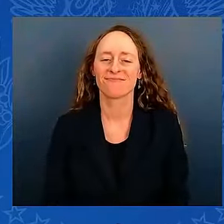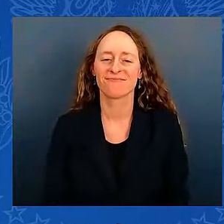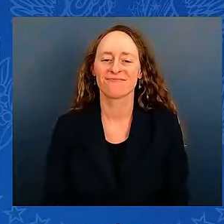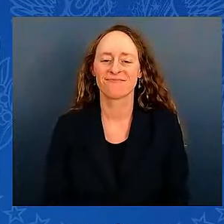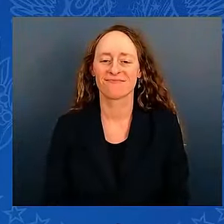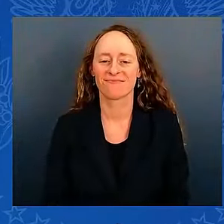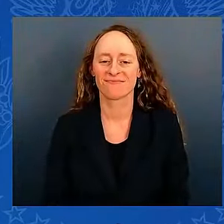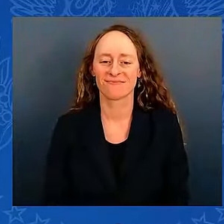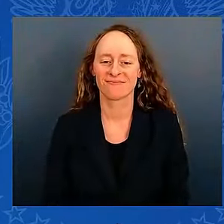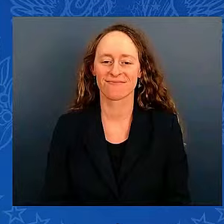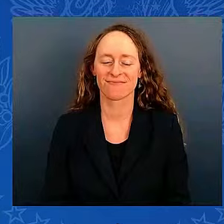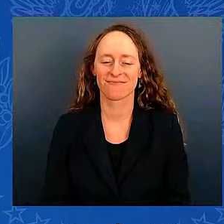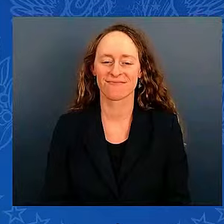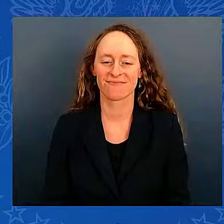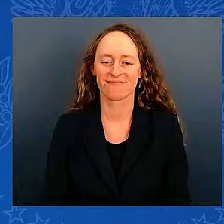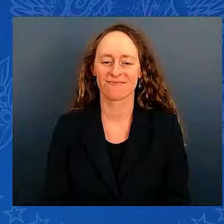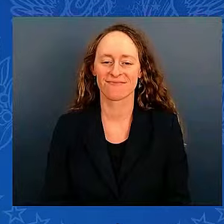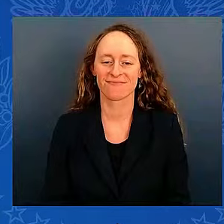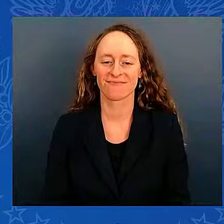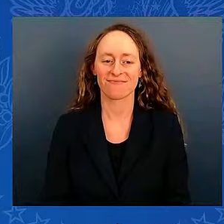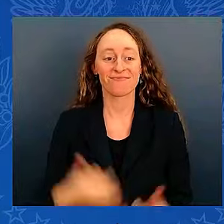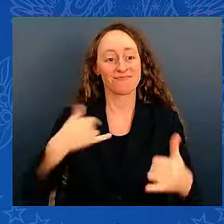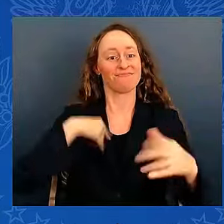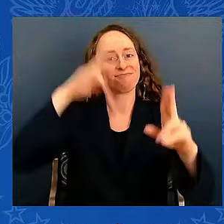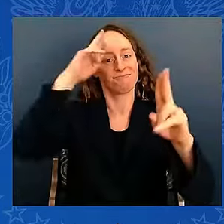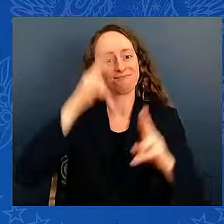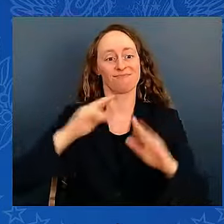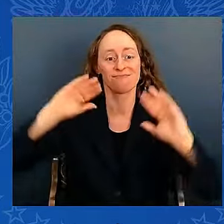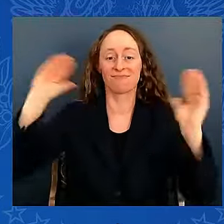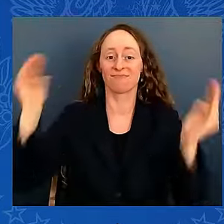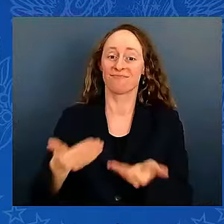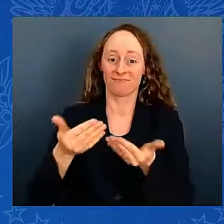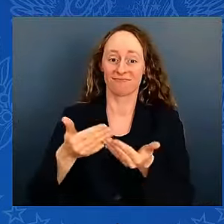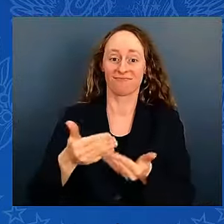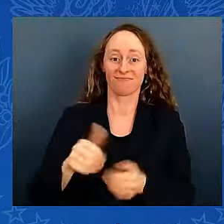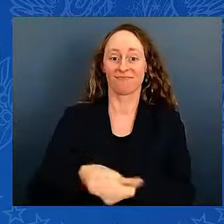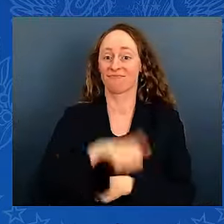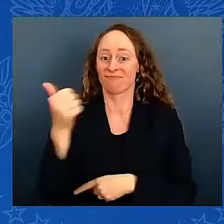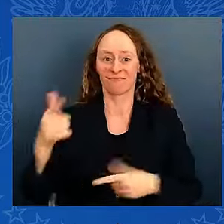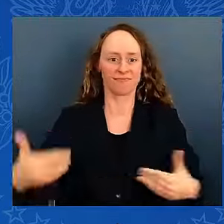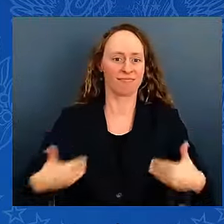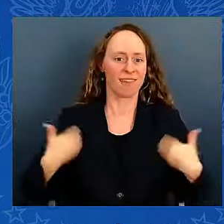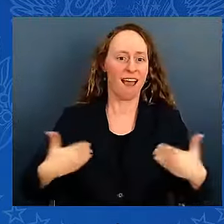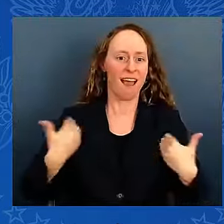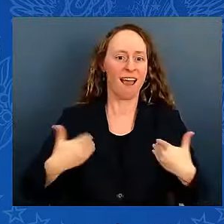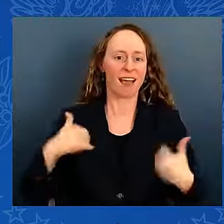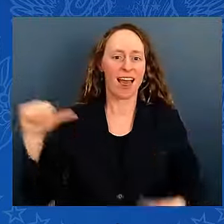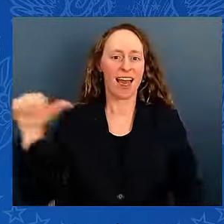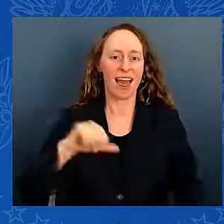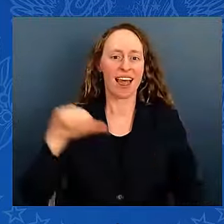I am now honored to introduce another young athlete making a difference in our community, Adrina Castro.